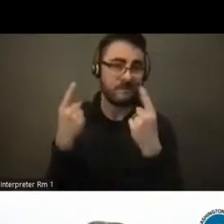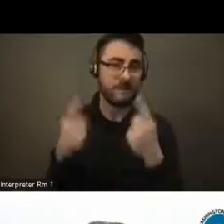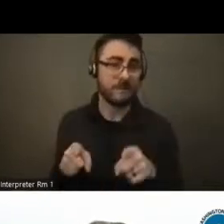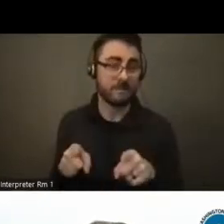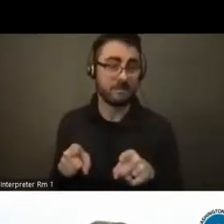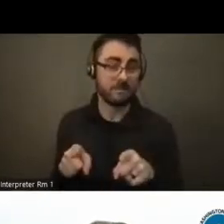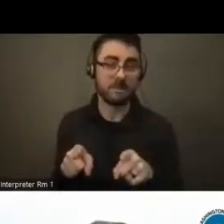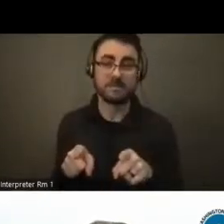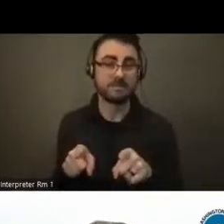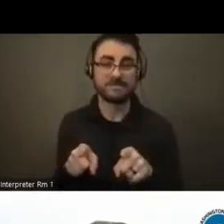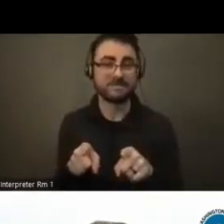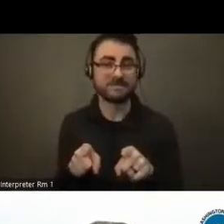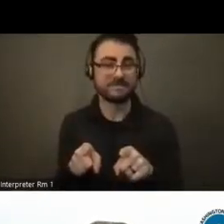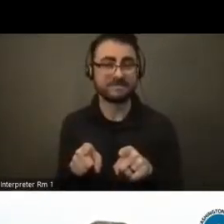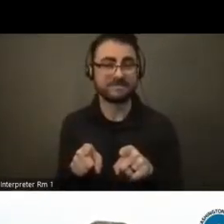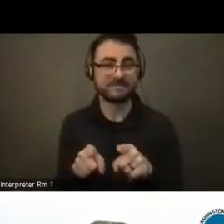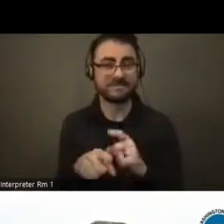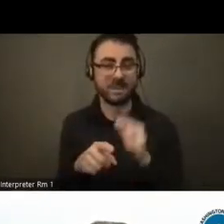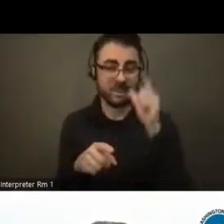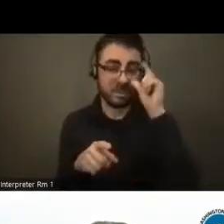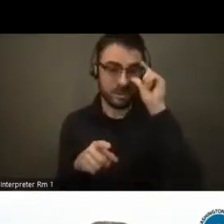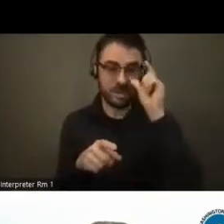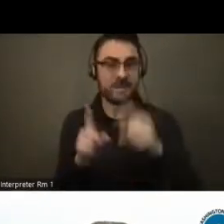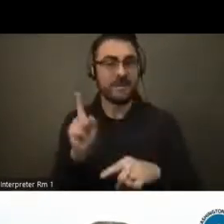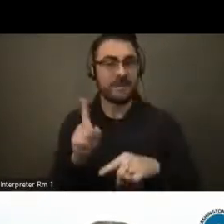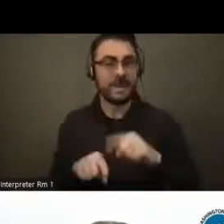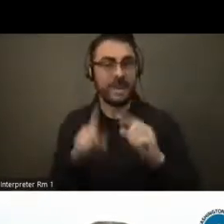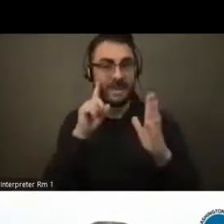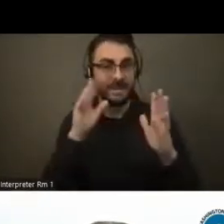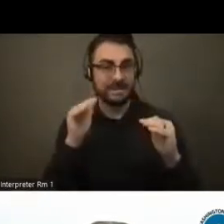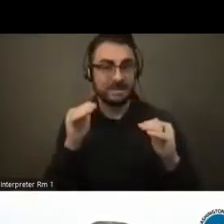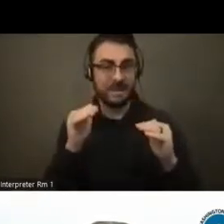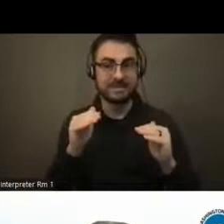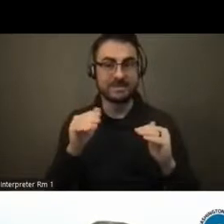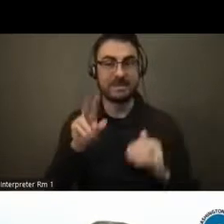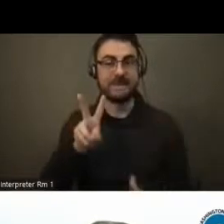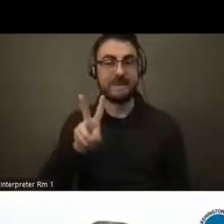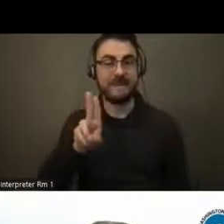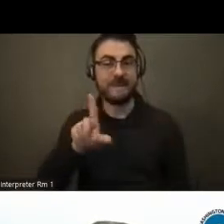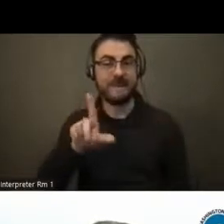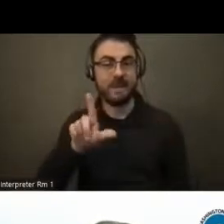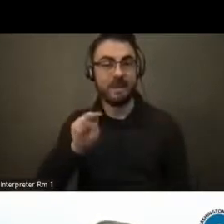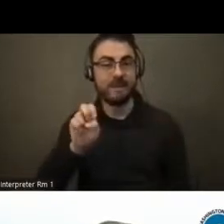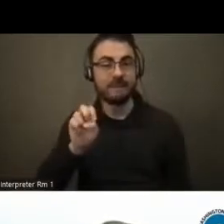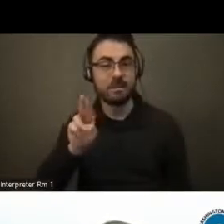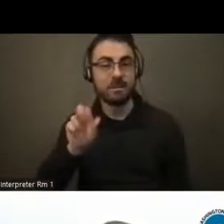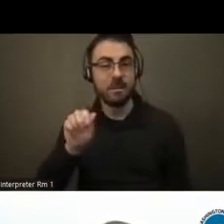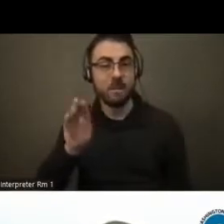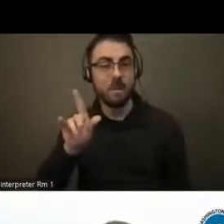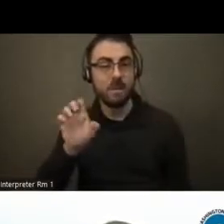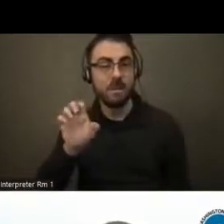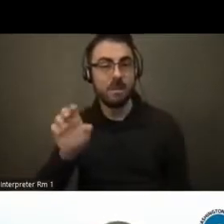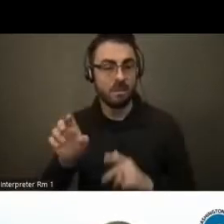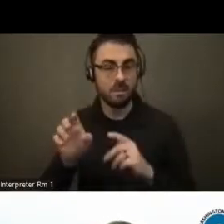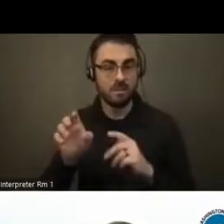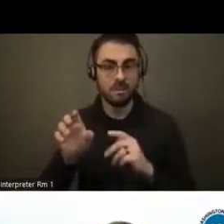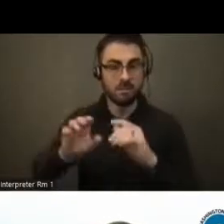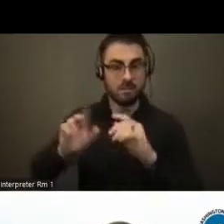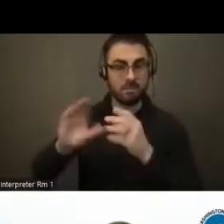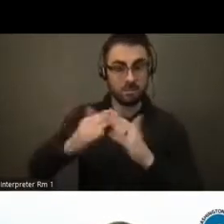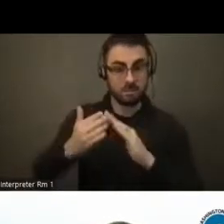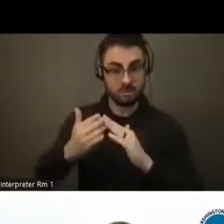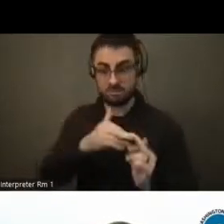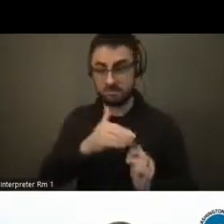expect folks, especially our vulnerable folks who maybe travel for dialysis or